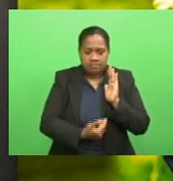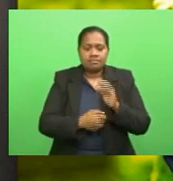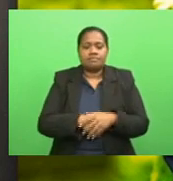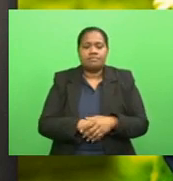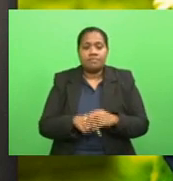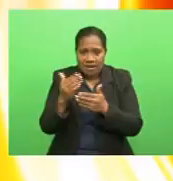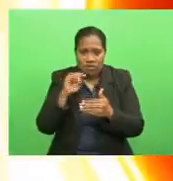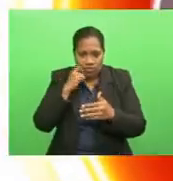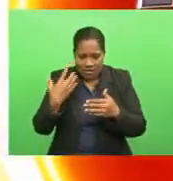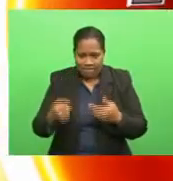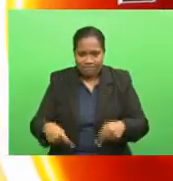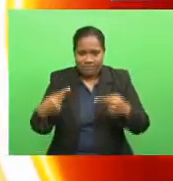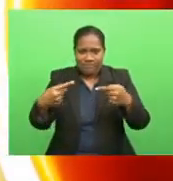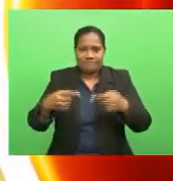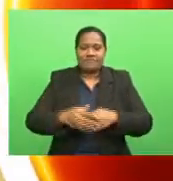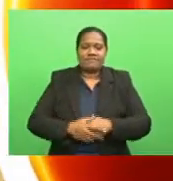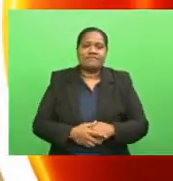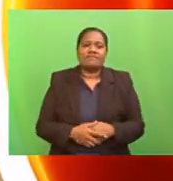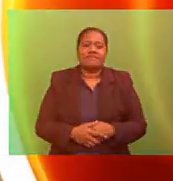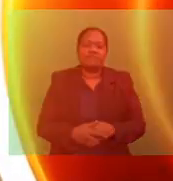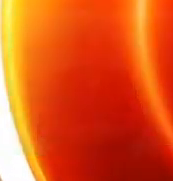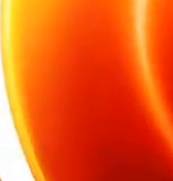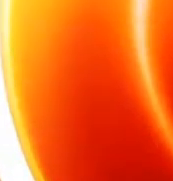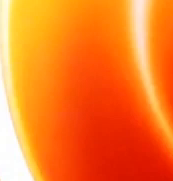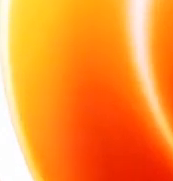slowing down the game.